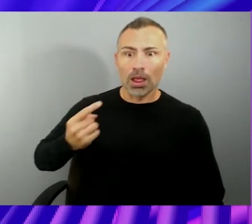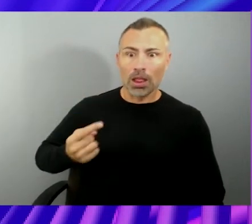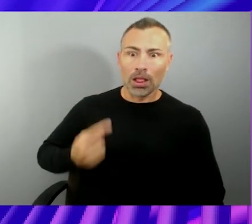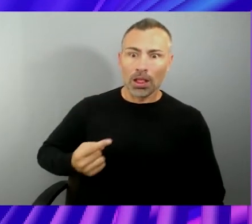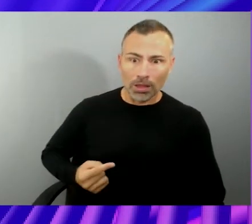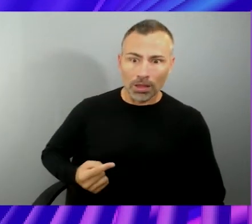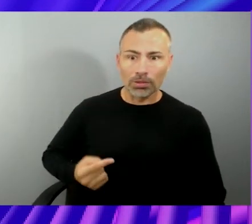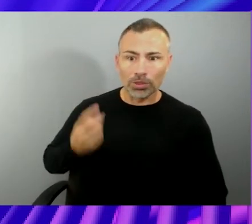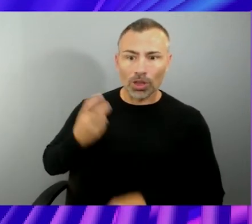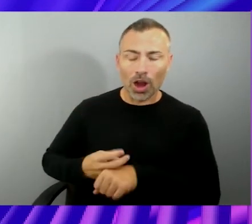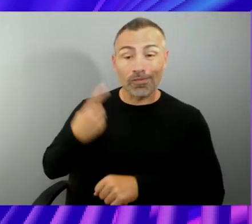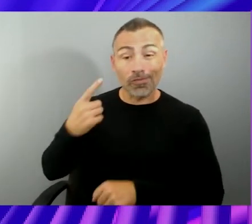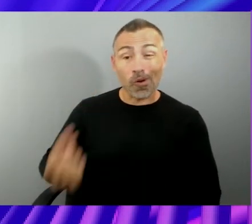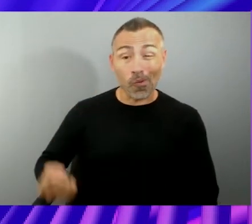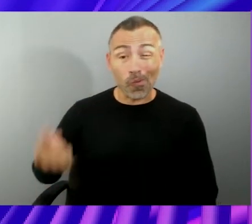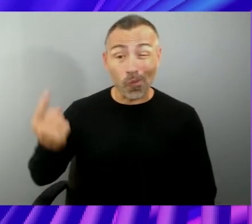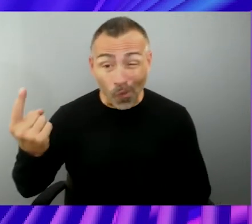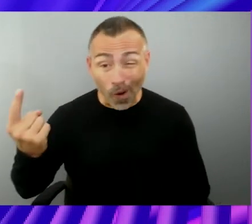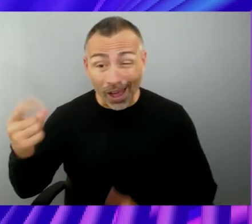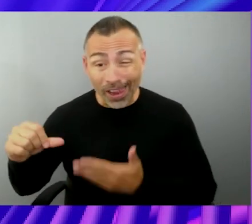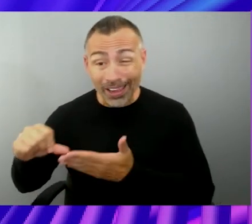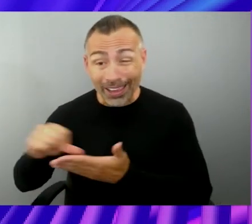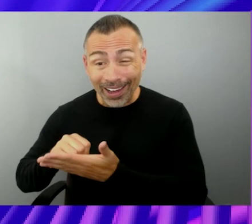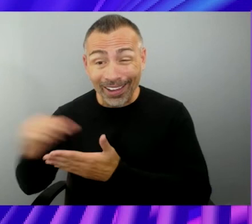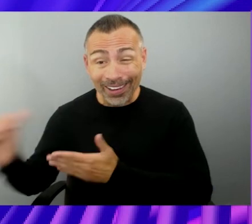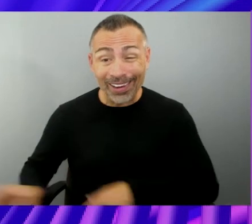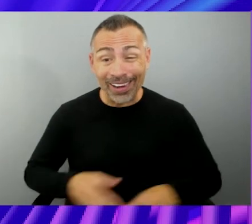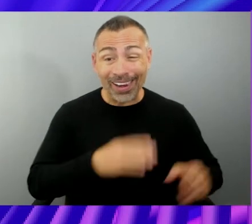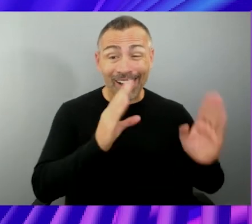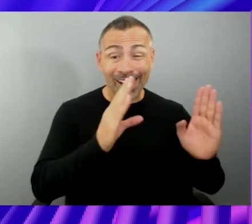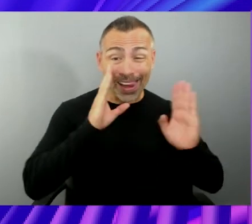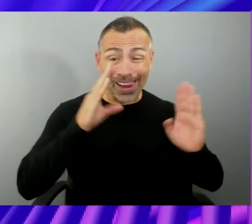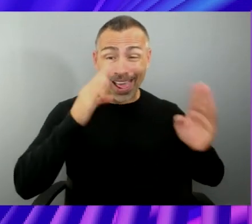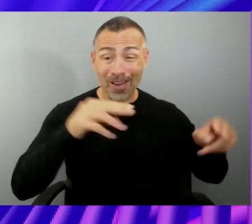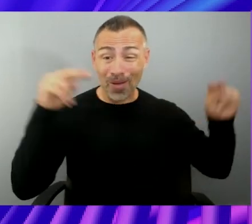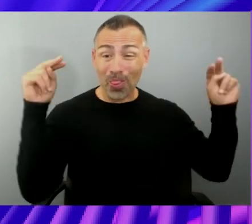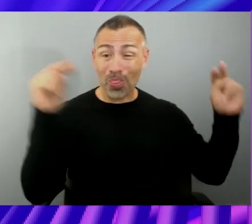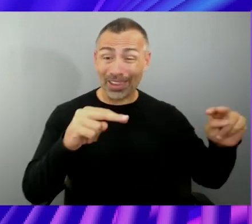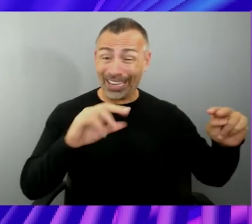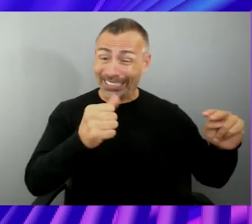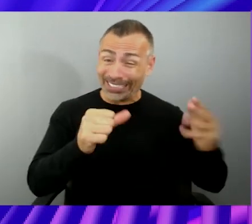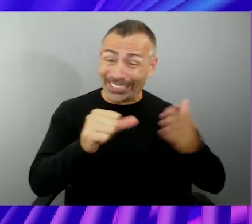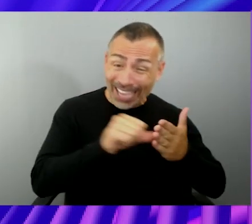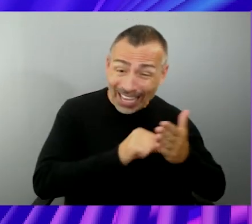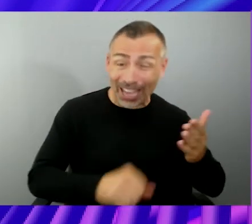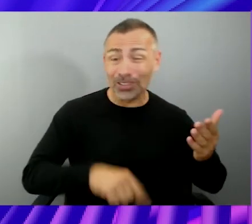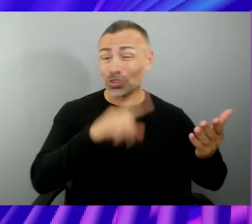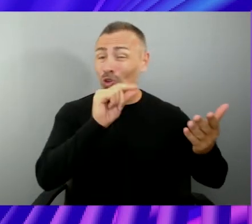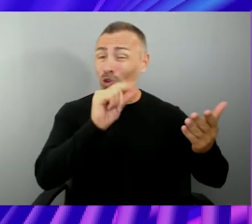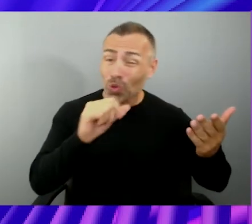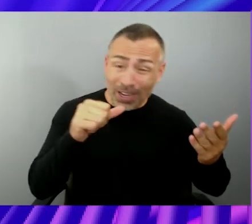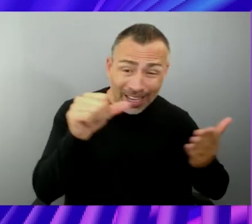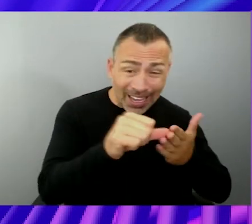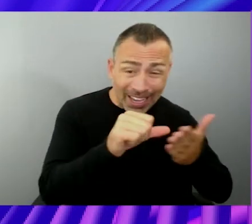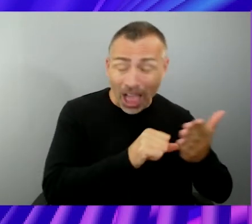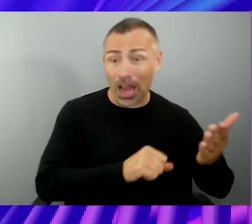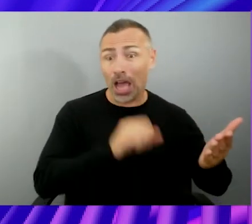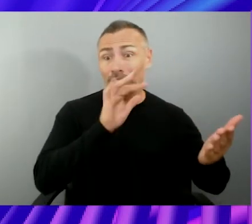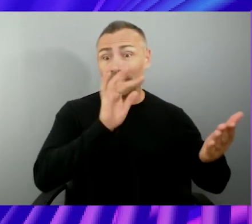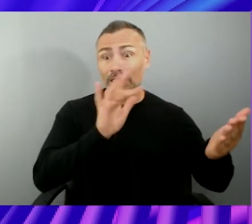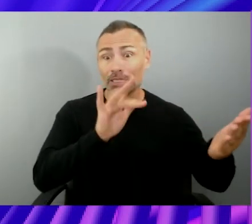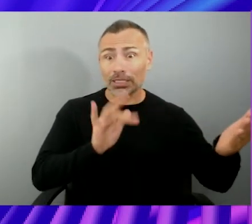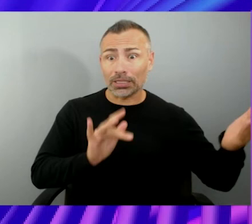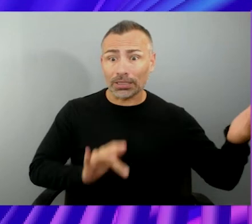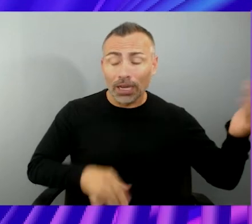Yes. Now let's think about 10. Now let's think about 20. I mean, the essence of scaling, right, is violated there. It's absolutely a